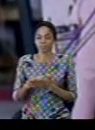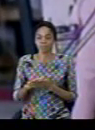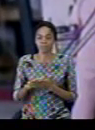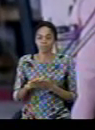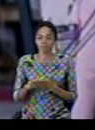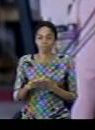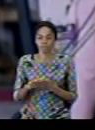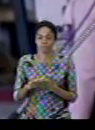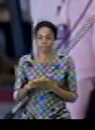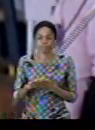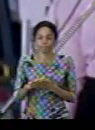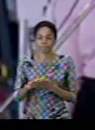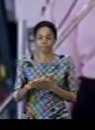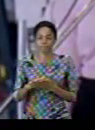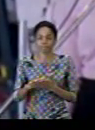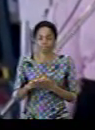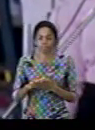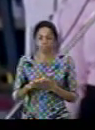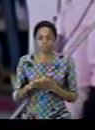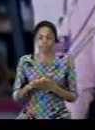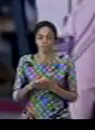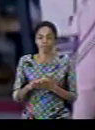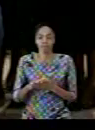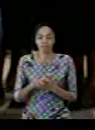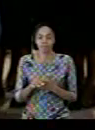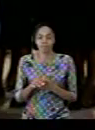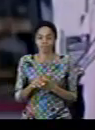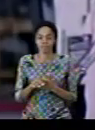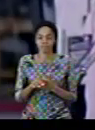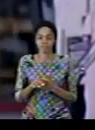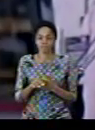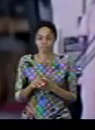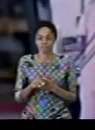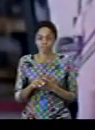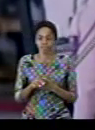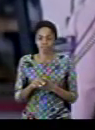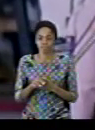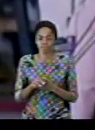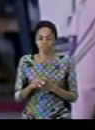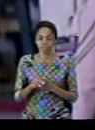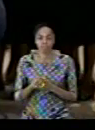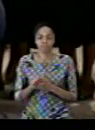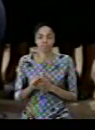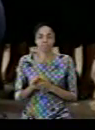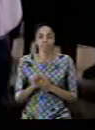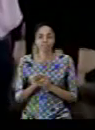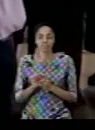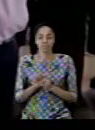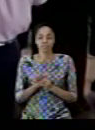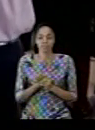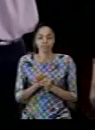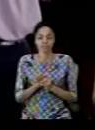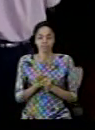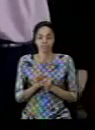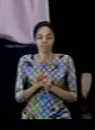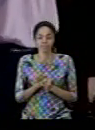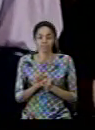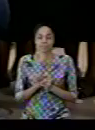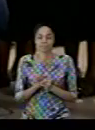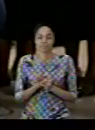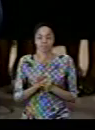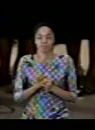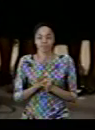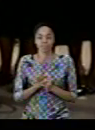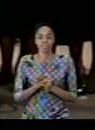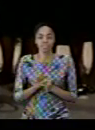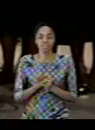Igetoluwa gbe, wong wong la wo. Igetoluwa ube, wong wong. Fatu. Pata pata. Aojo. Rau rau. Igetoluwa ube,